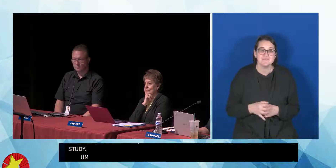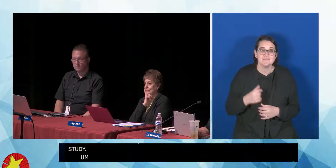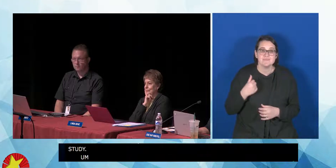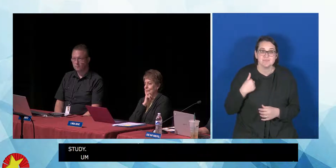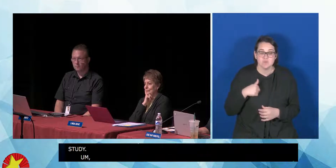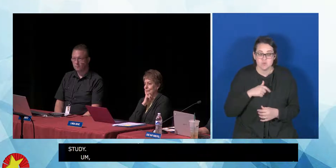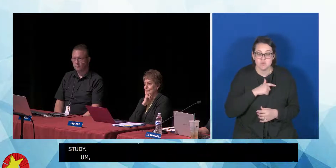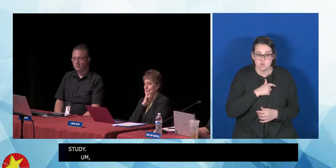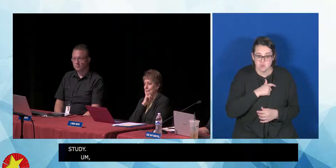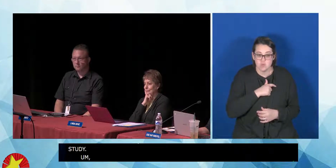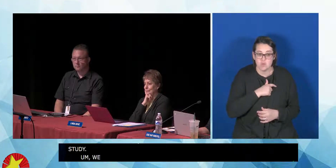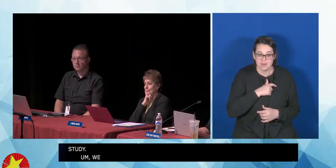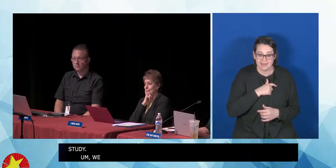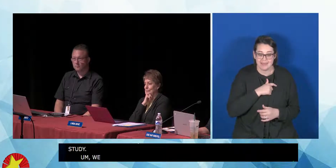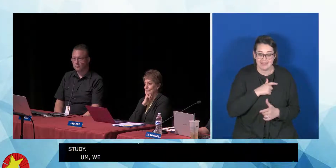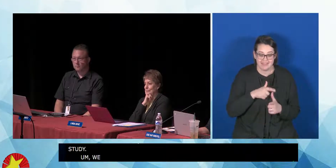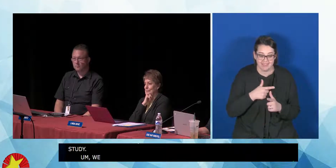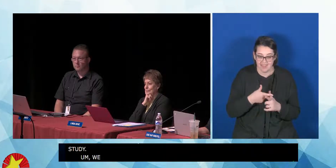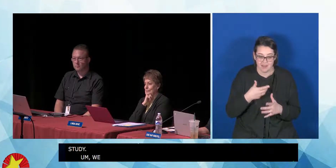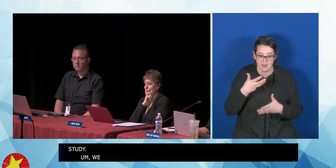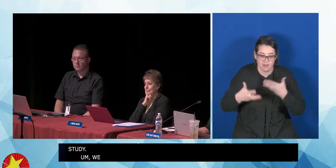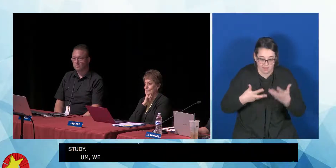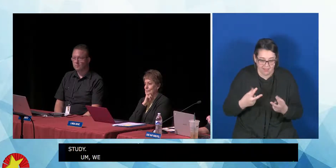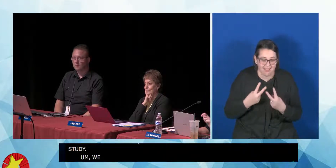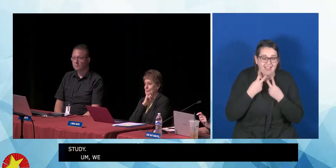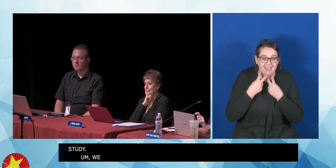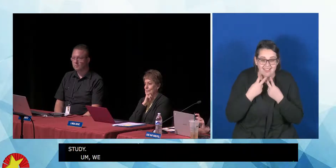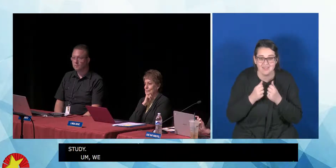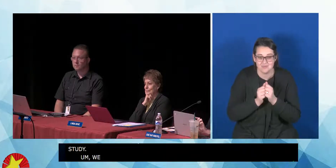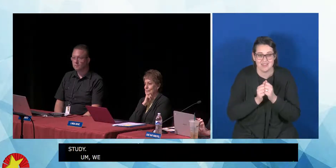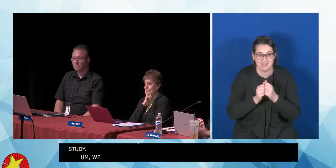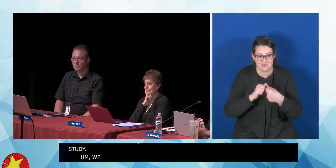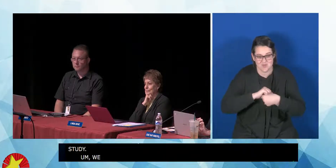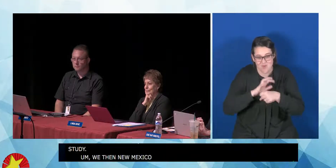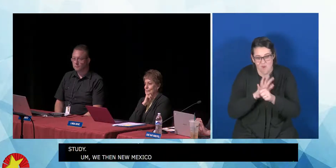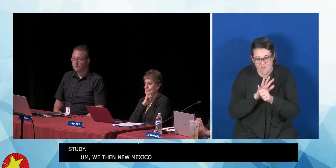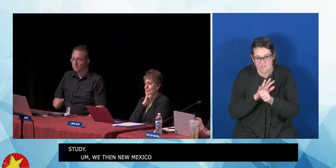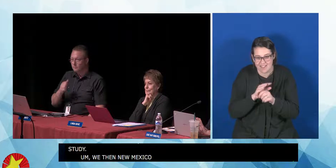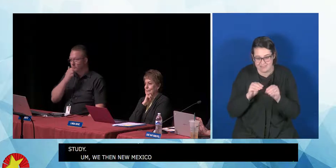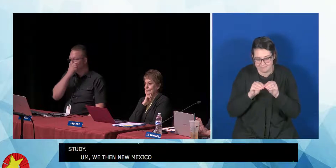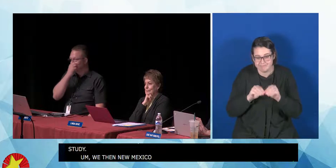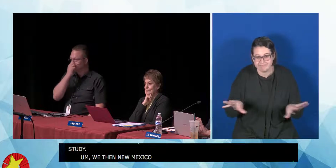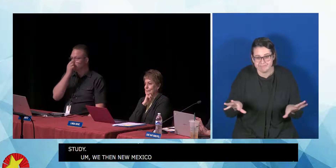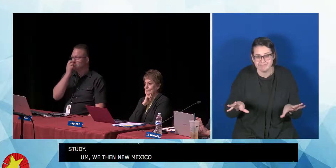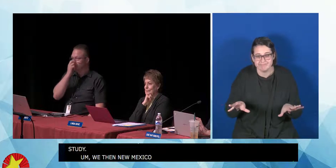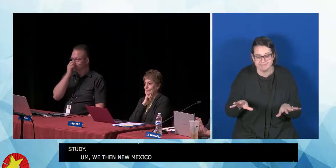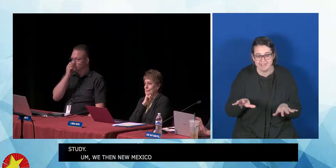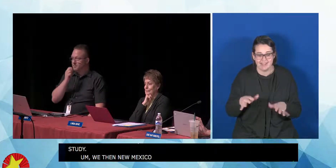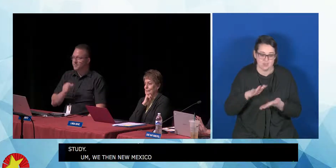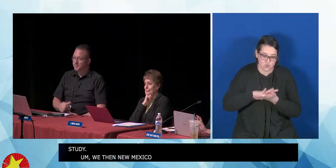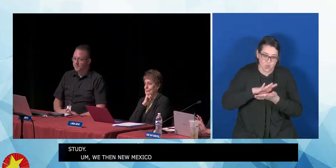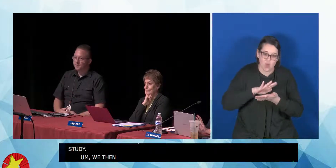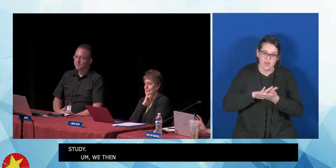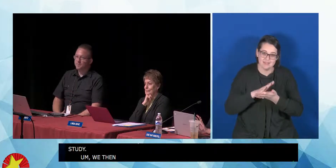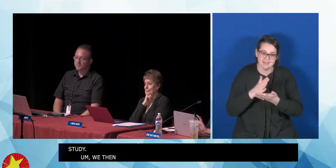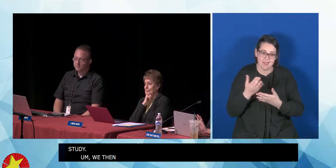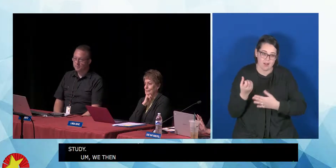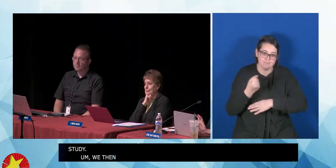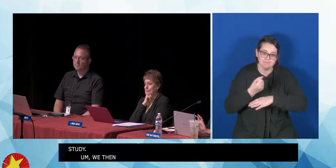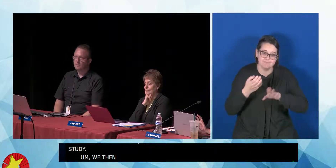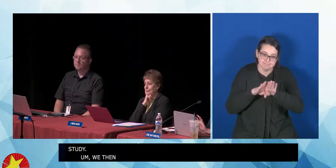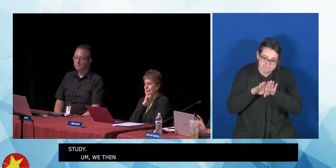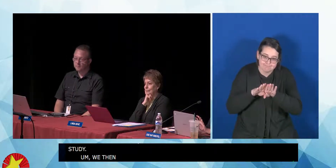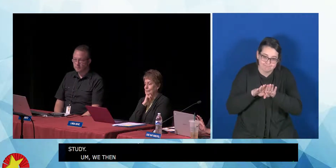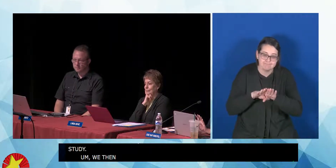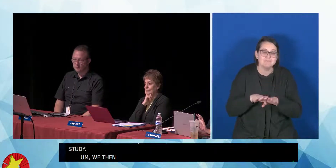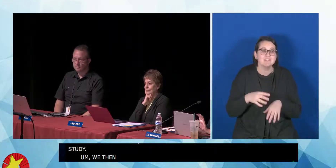We then got caught up with the COVID pandemic, the shutdown of the schools. So we